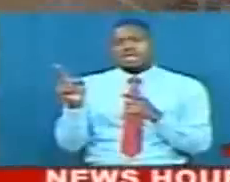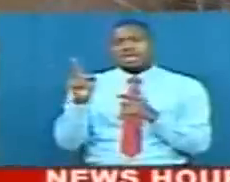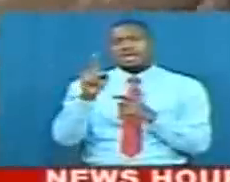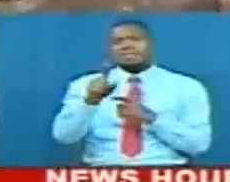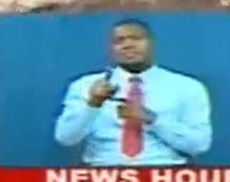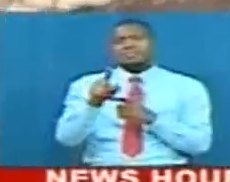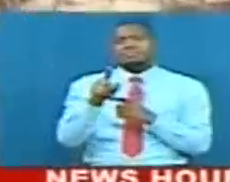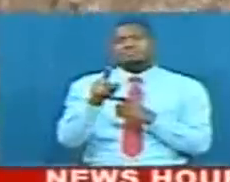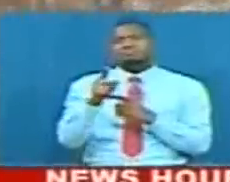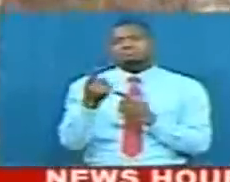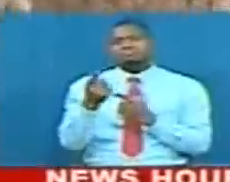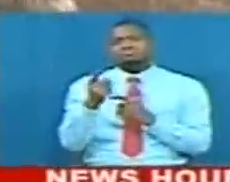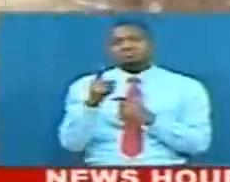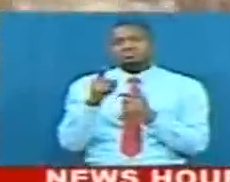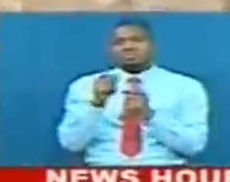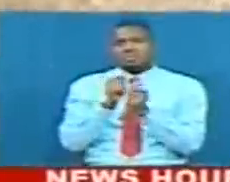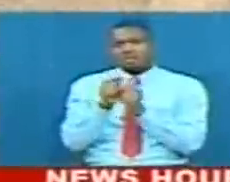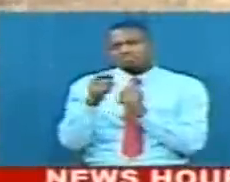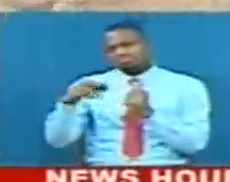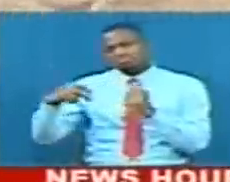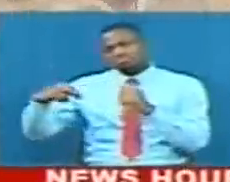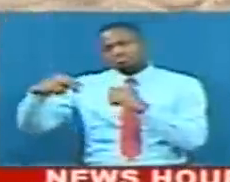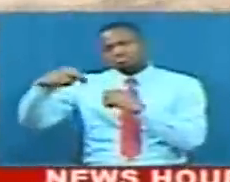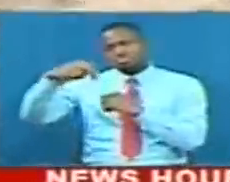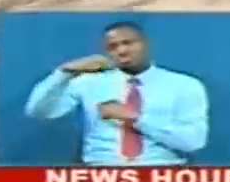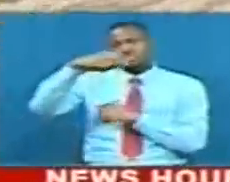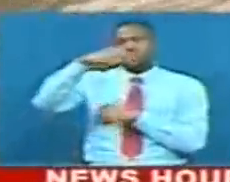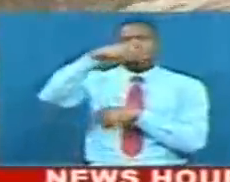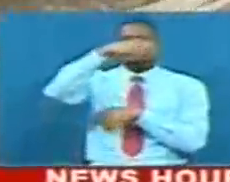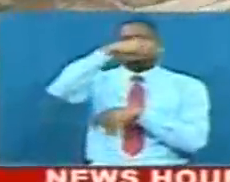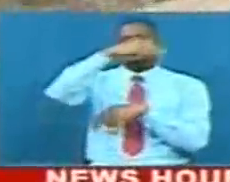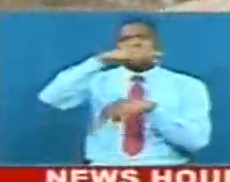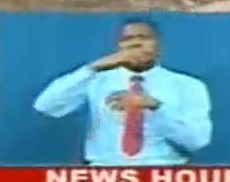come pass here.